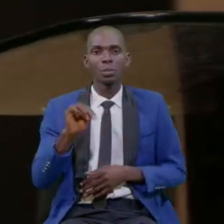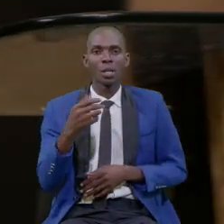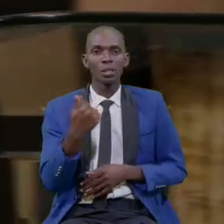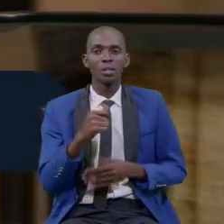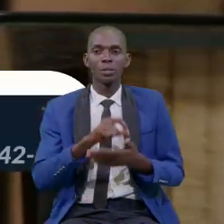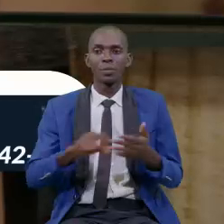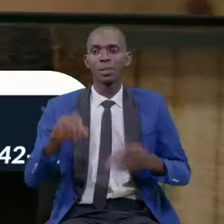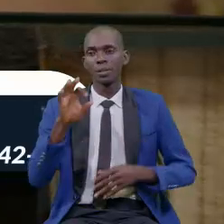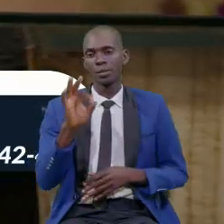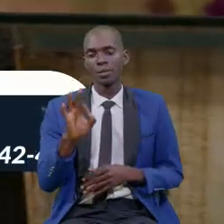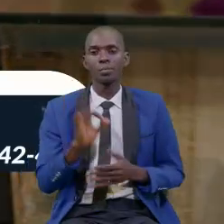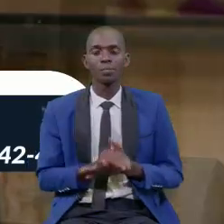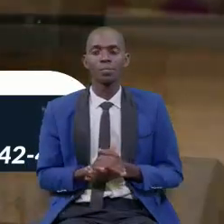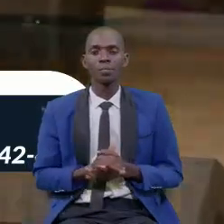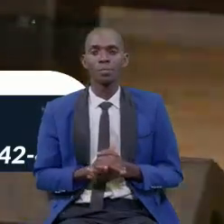chapter 10,